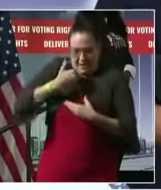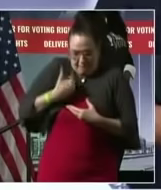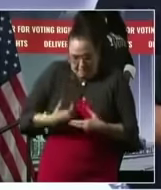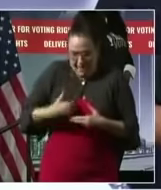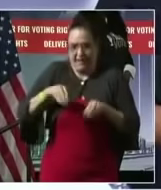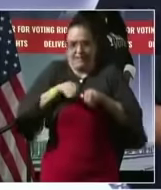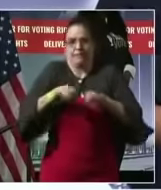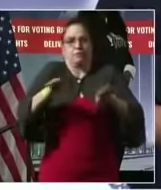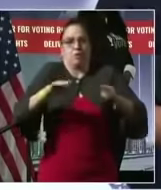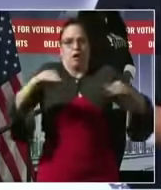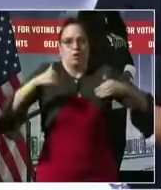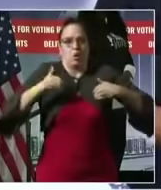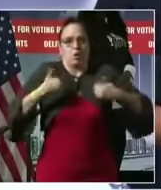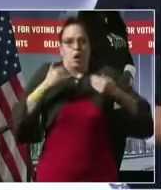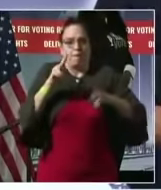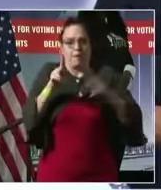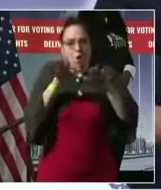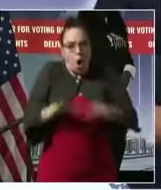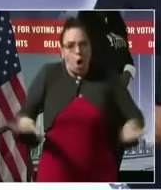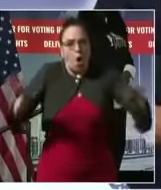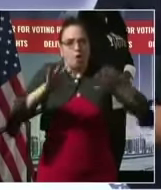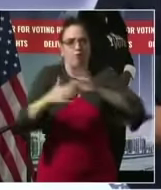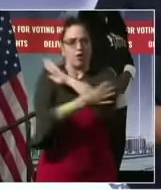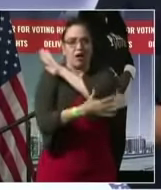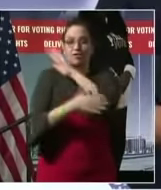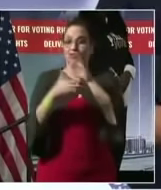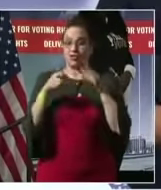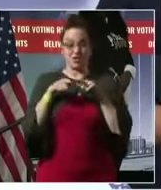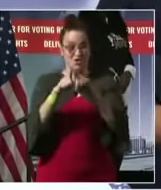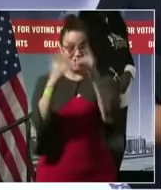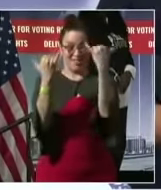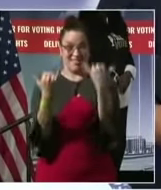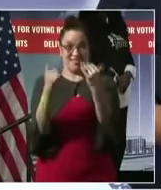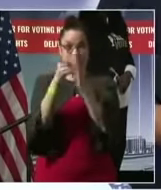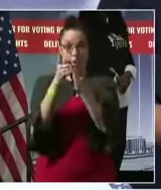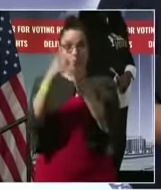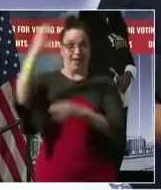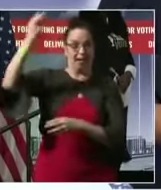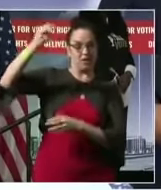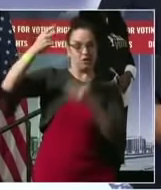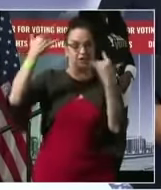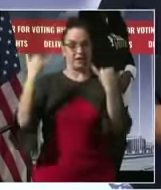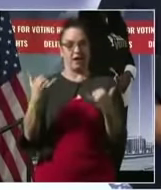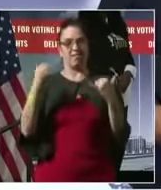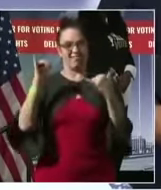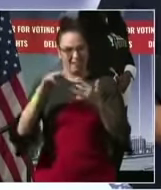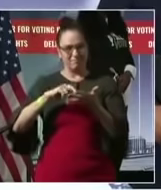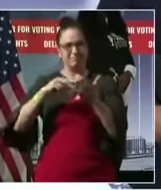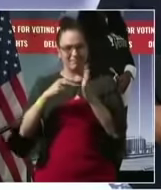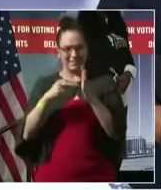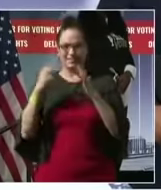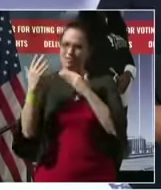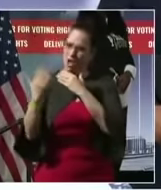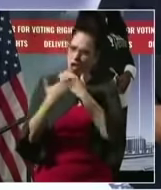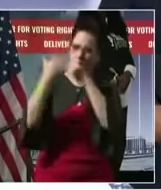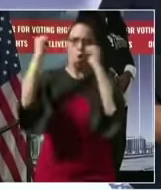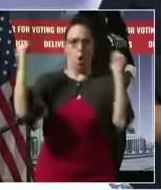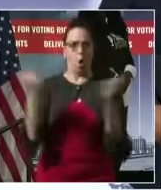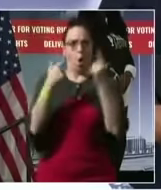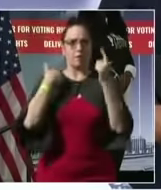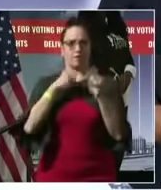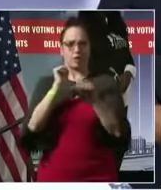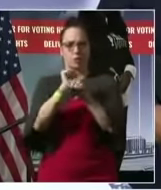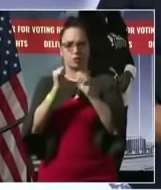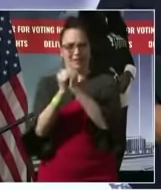country during moments in history like this one that call for all of us to work together and